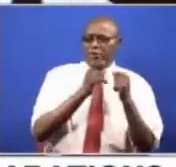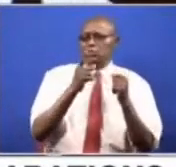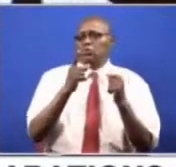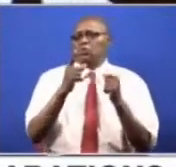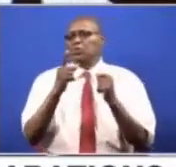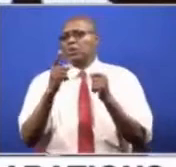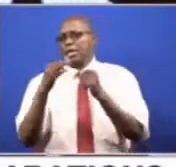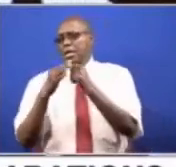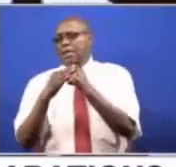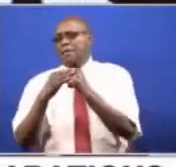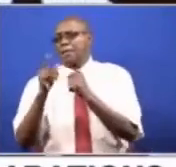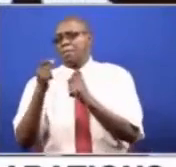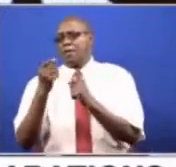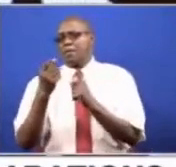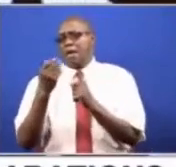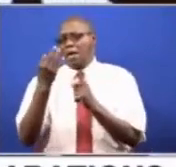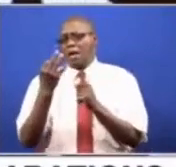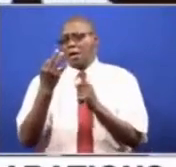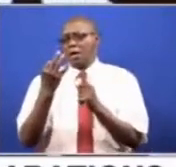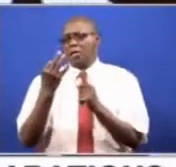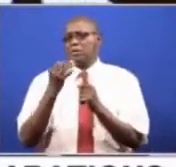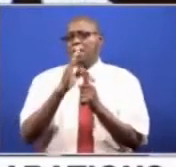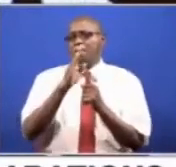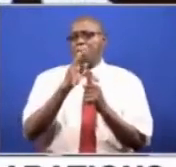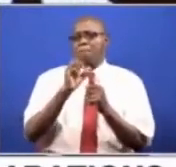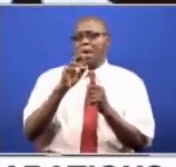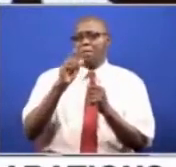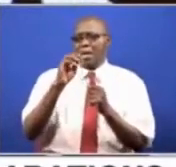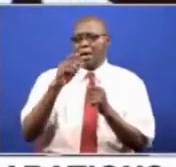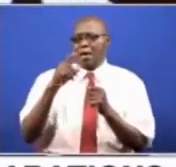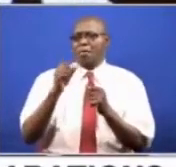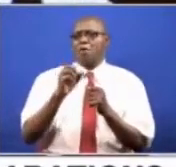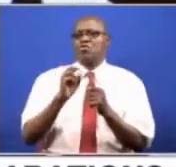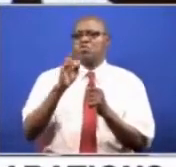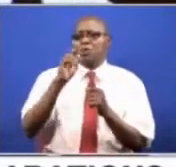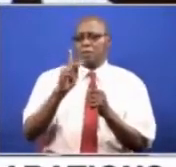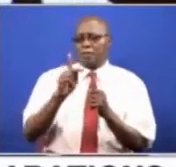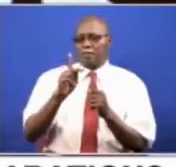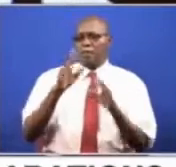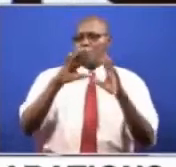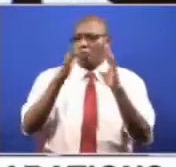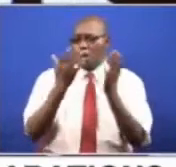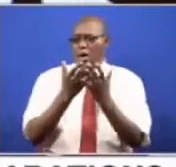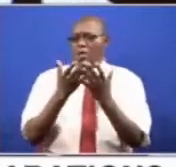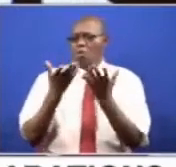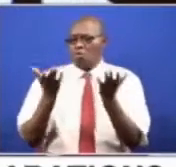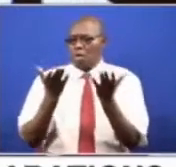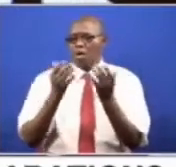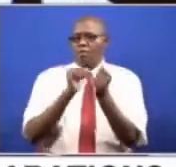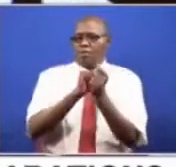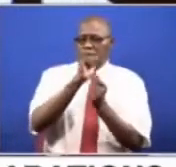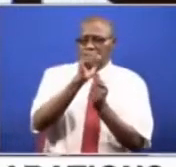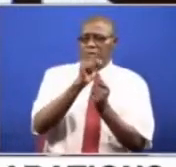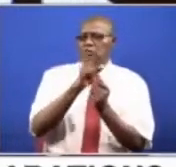8th of August in Birmingham, UK, while the World Athletics Championships will be held between the 15th to